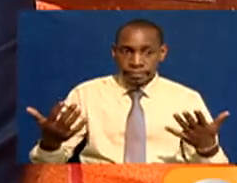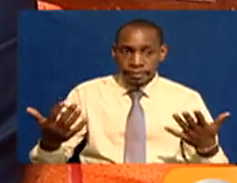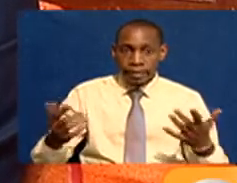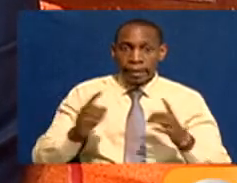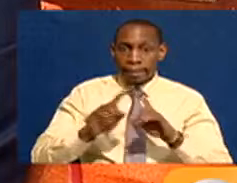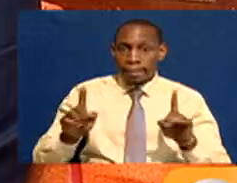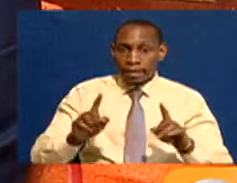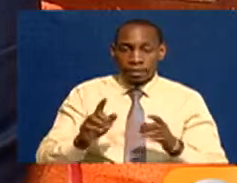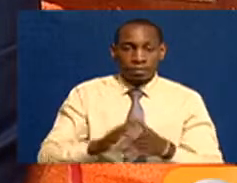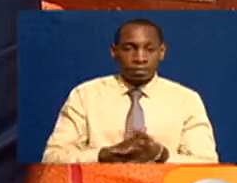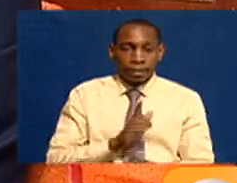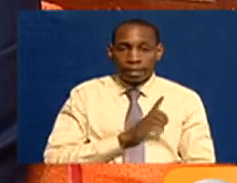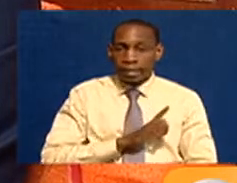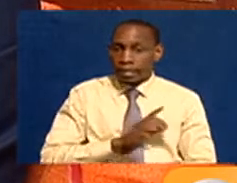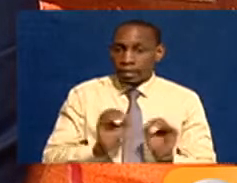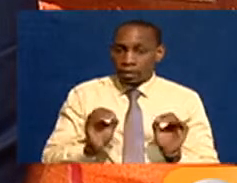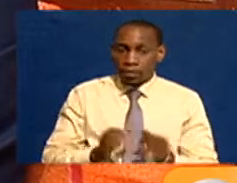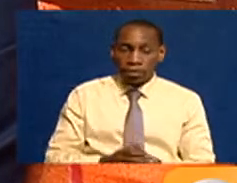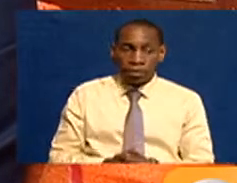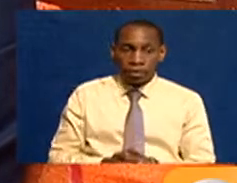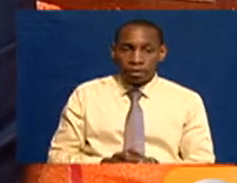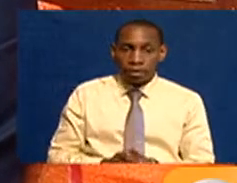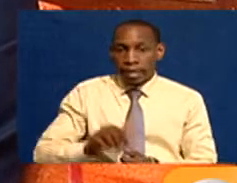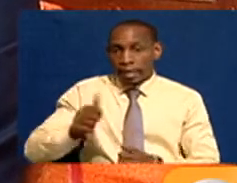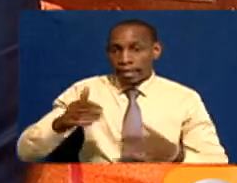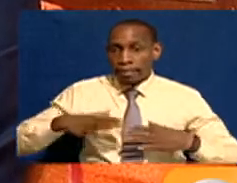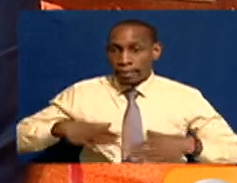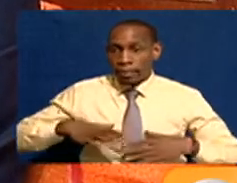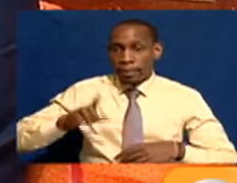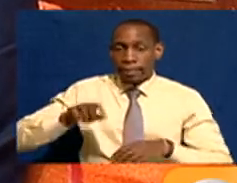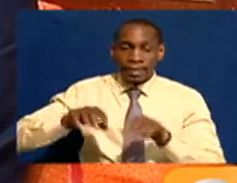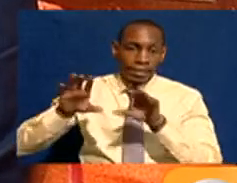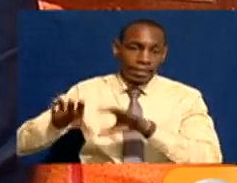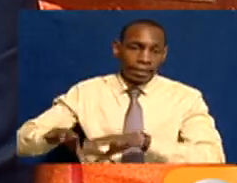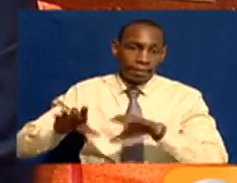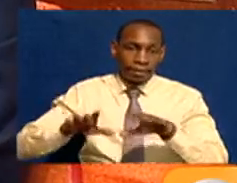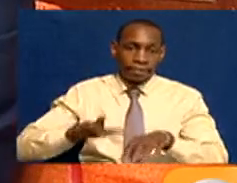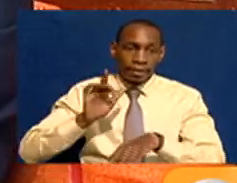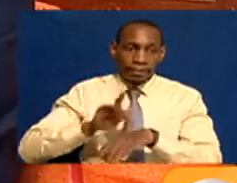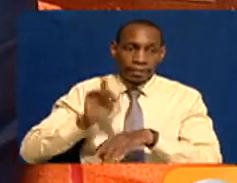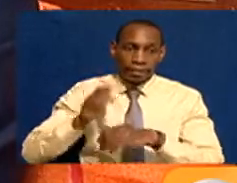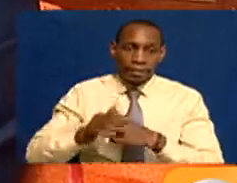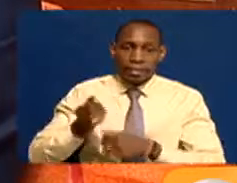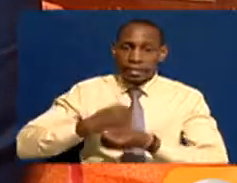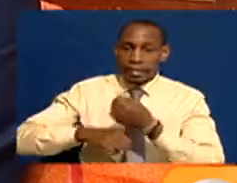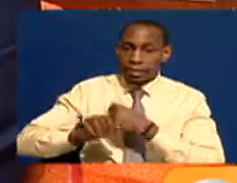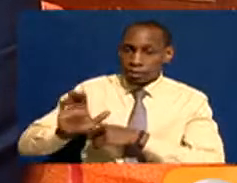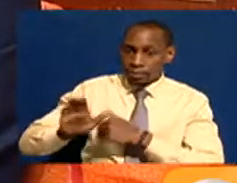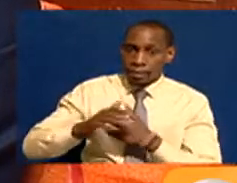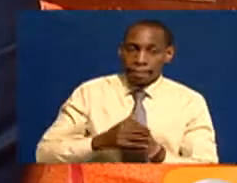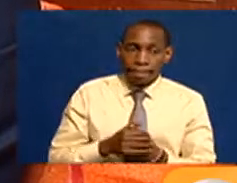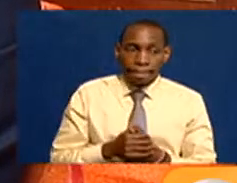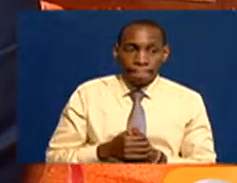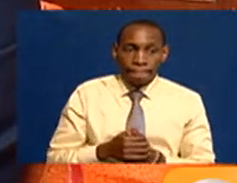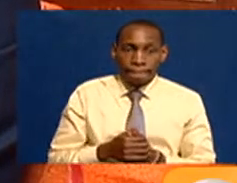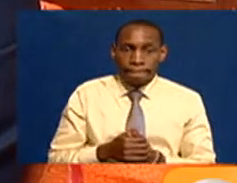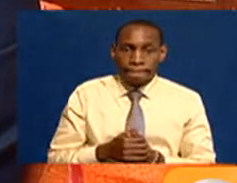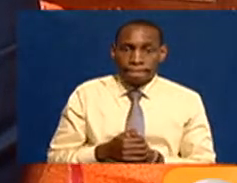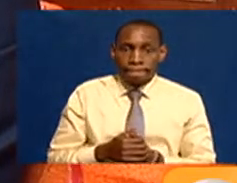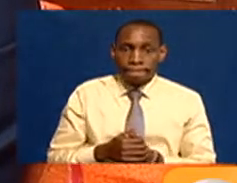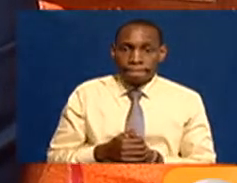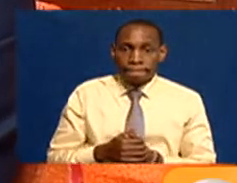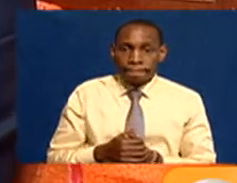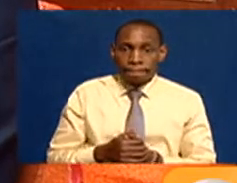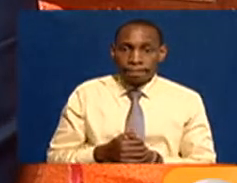unfortunately, some people will have to suffer the consequences of their actions, but I am not going